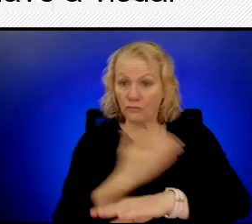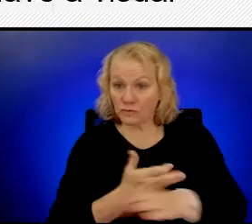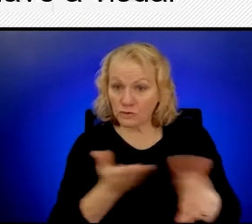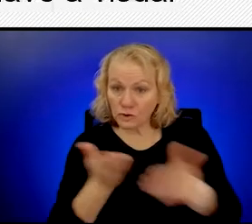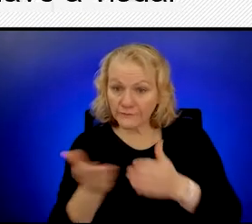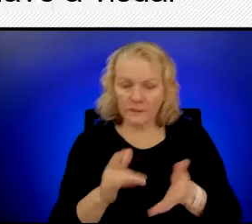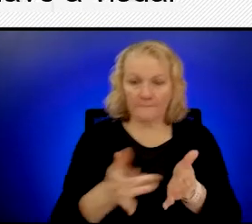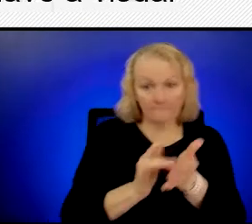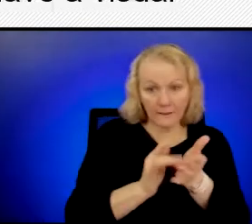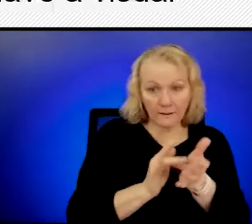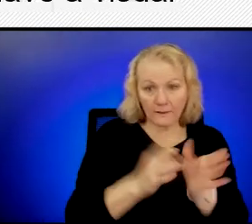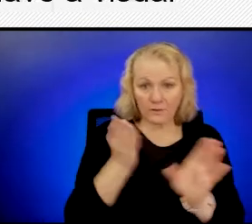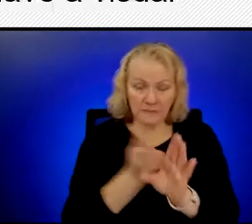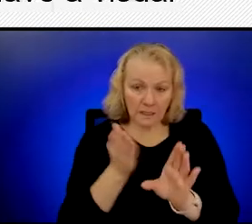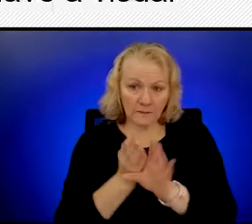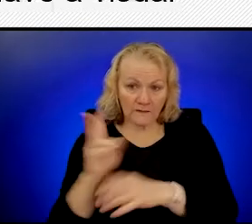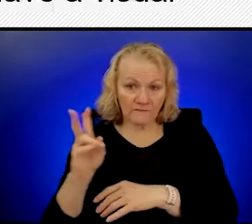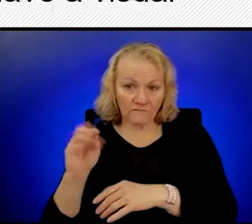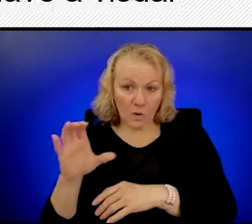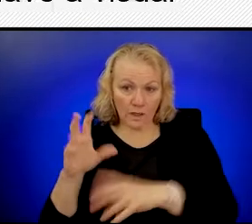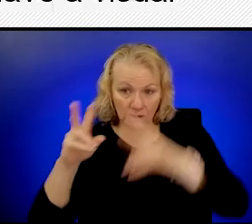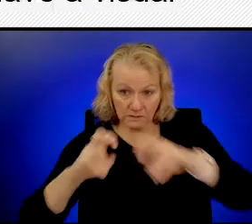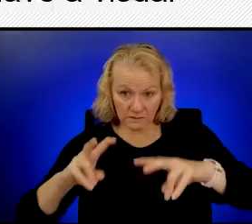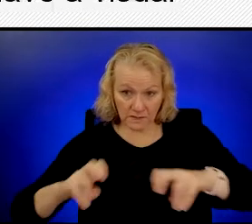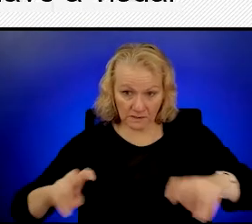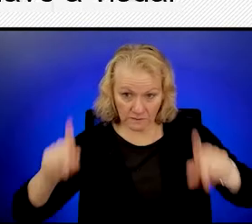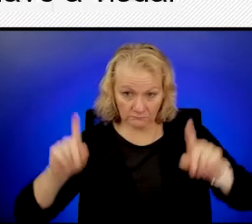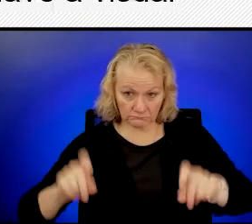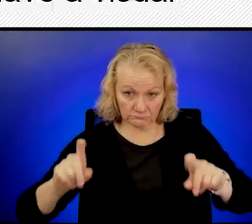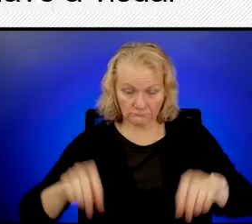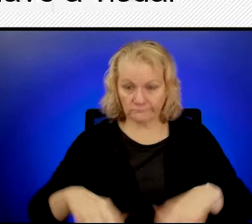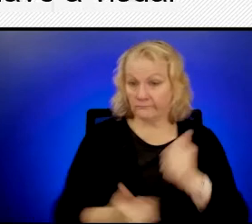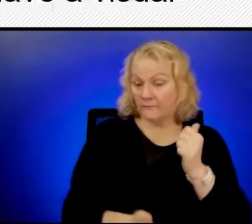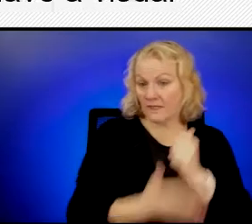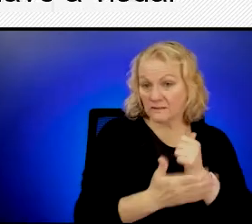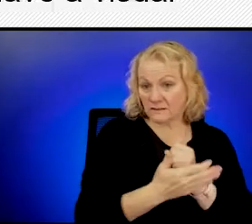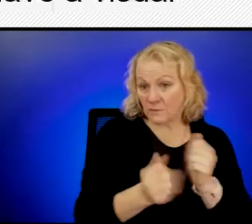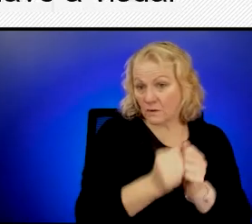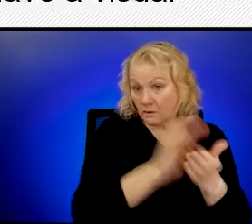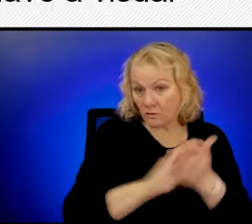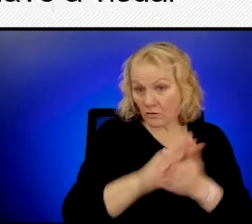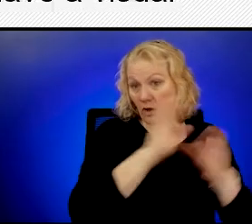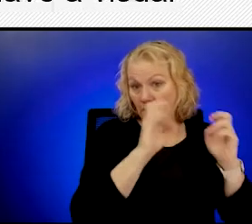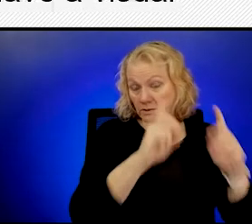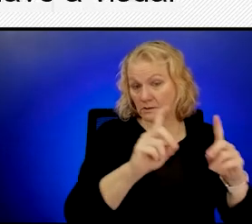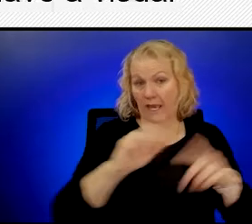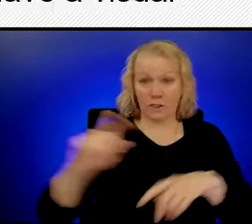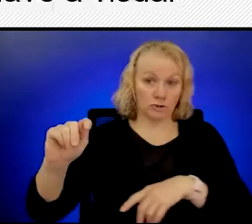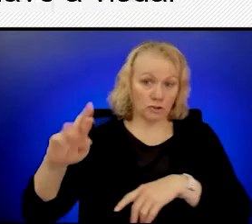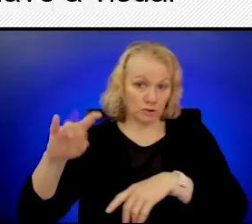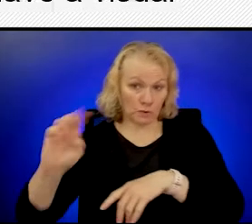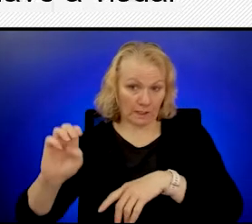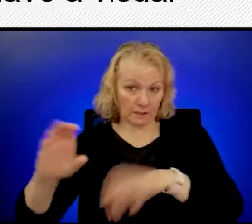medical, psychological, and vocational assessments, assistance with college, education, and trade